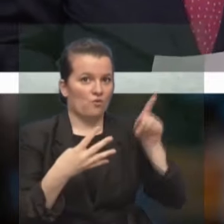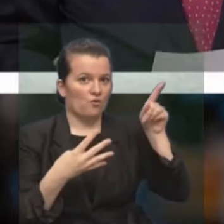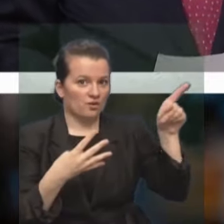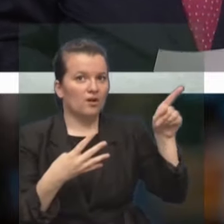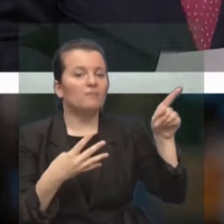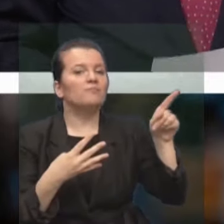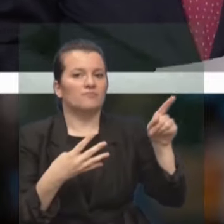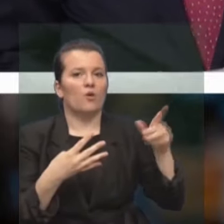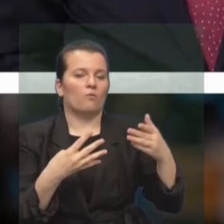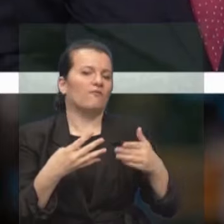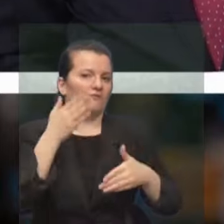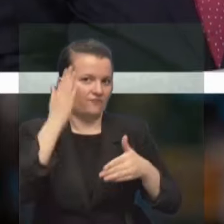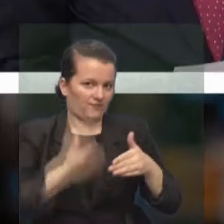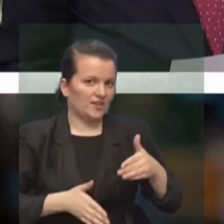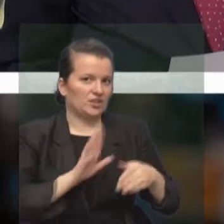applications